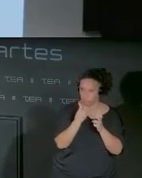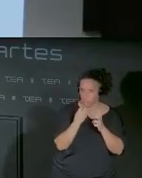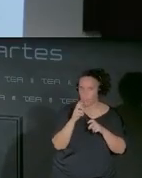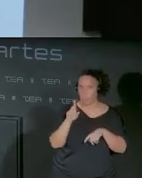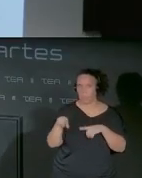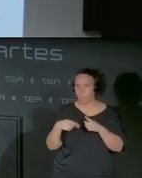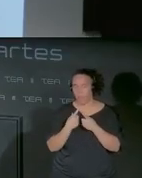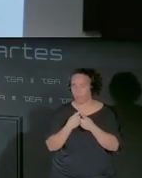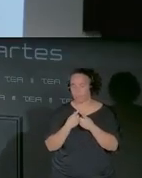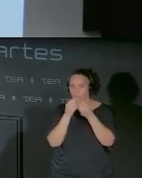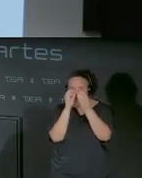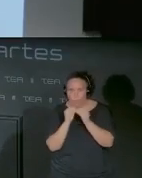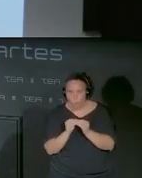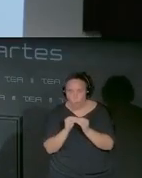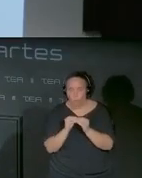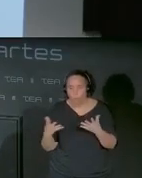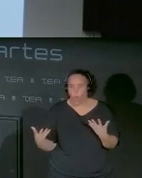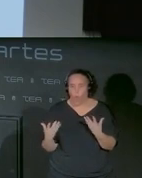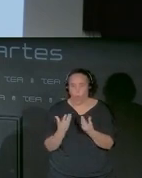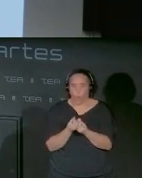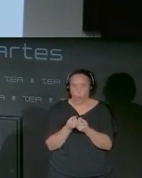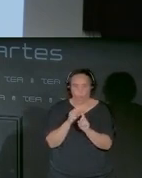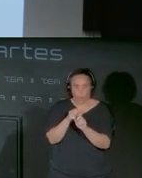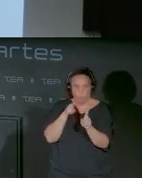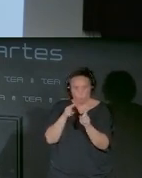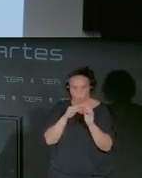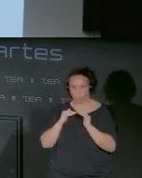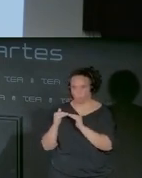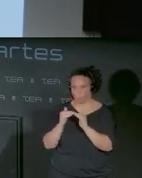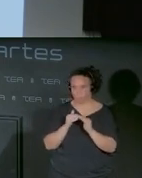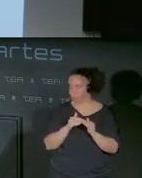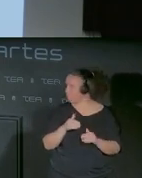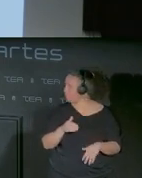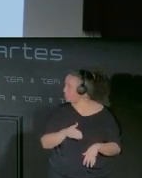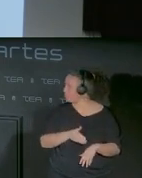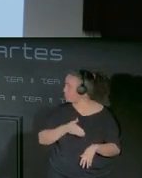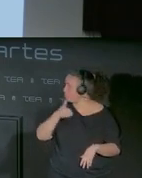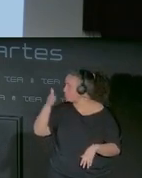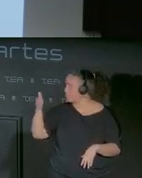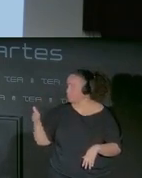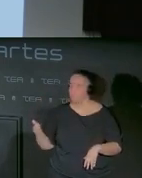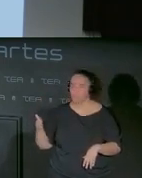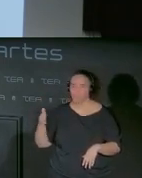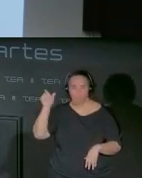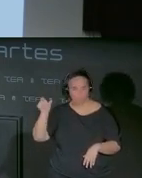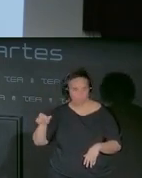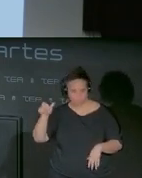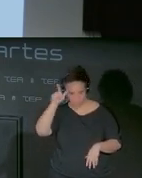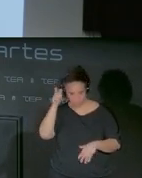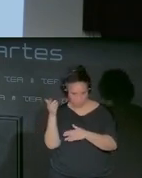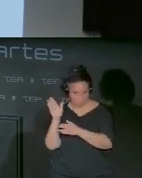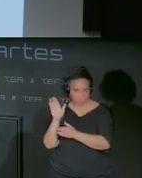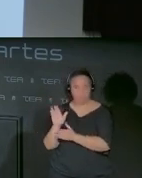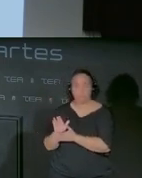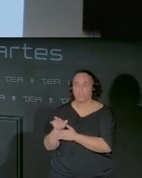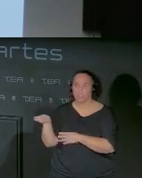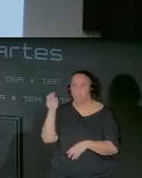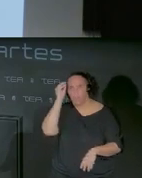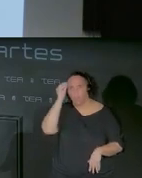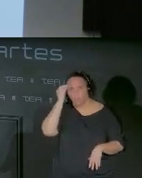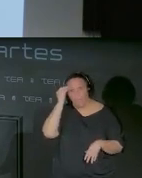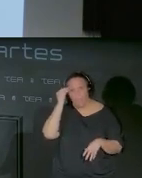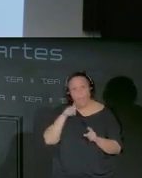Skander, what do you see on the need on a European level? Every country is different, but it's